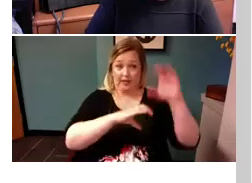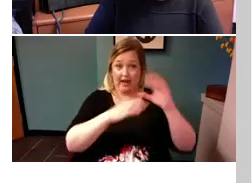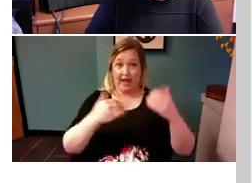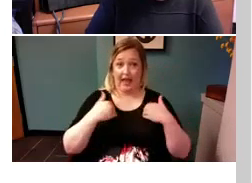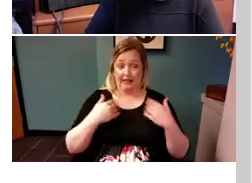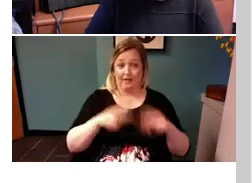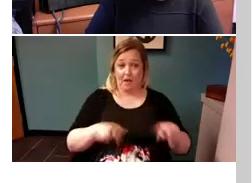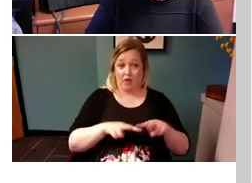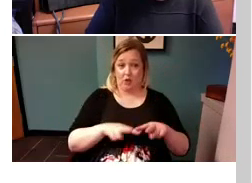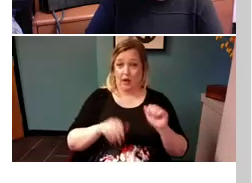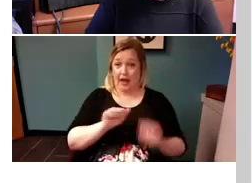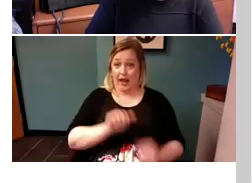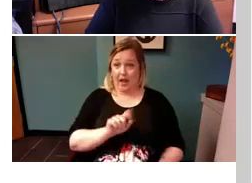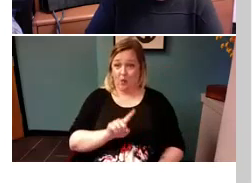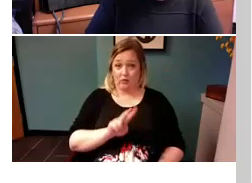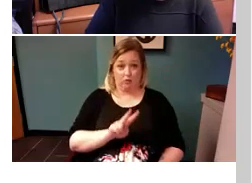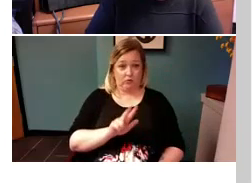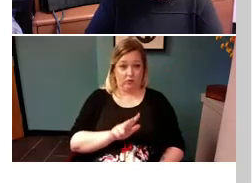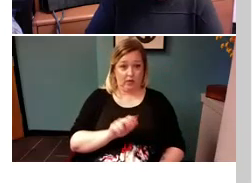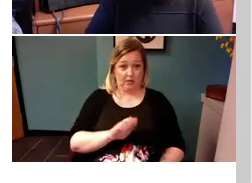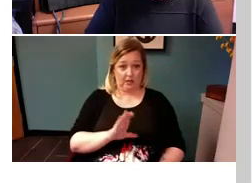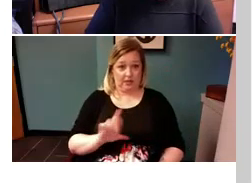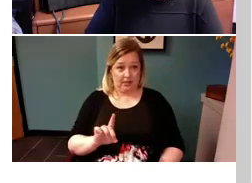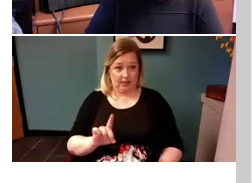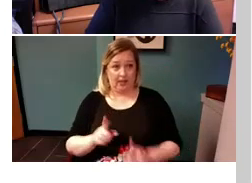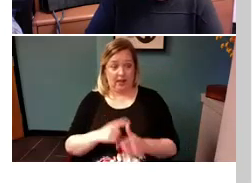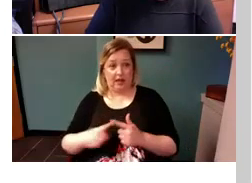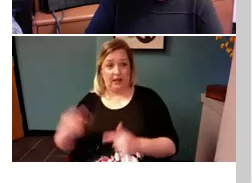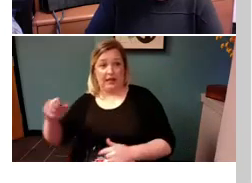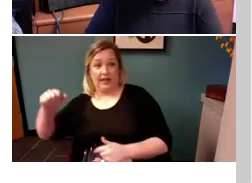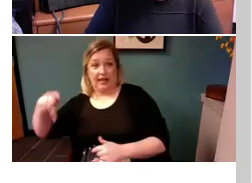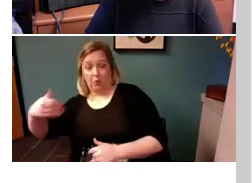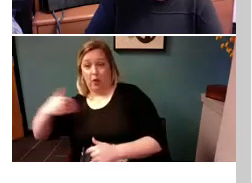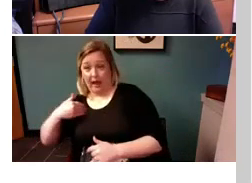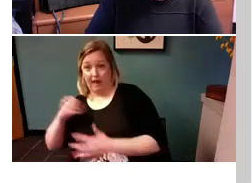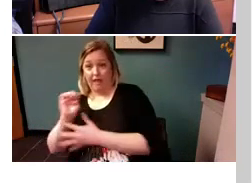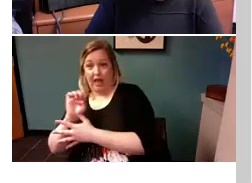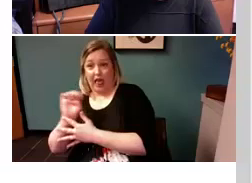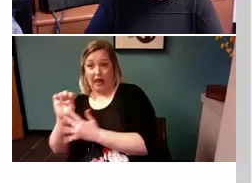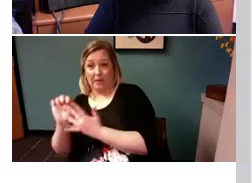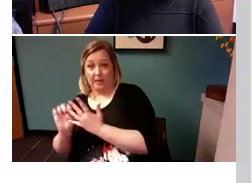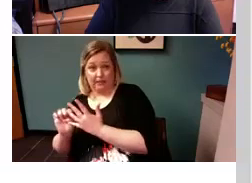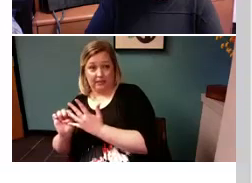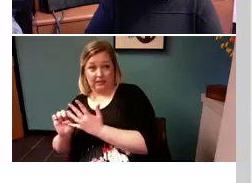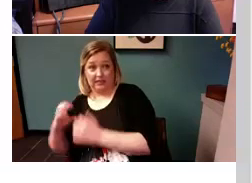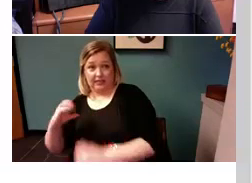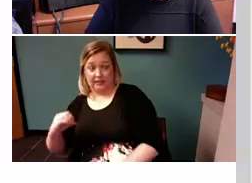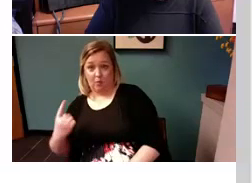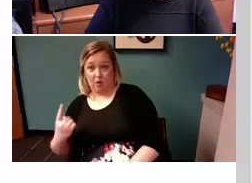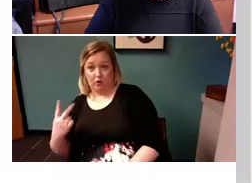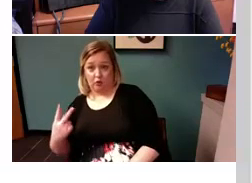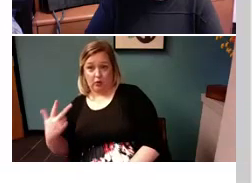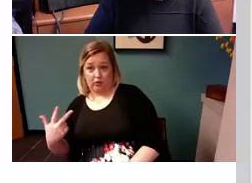this array of 4 elements with 0, 1, 2, and 3, right? So does everyone agree that